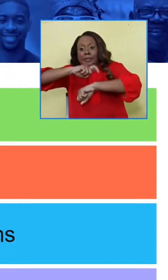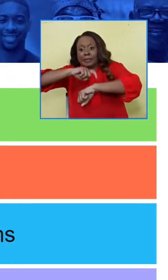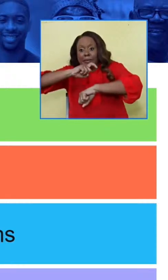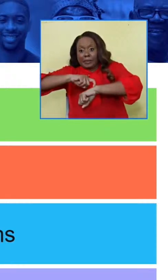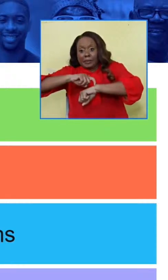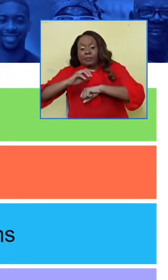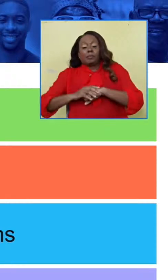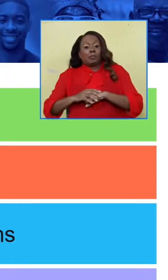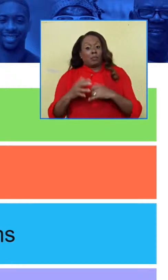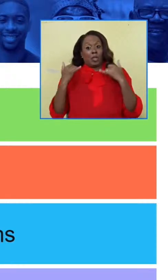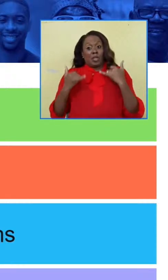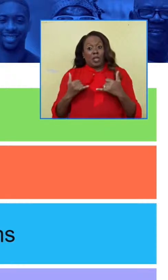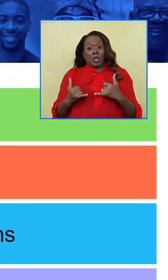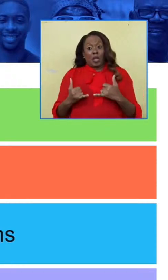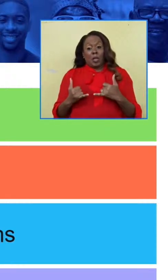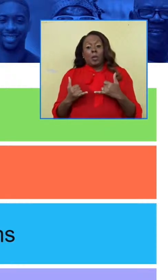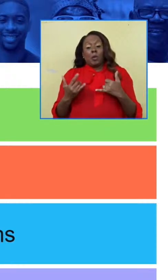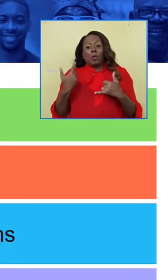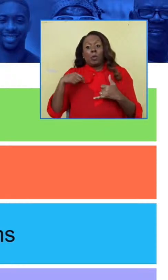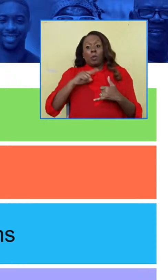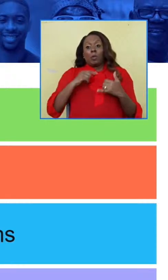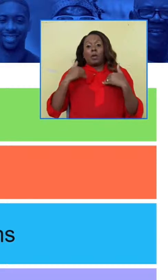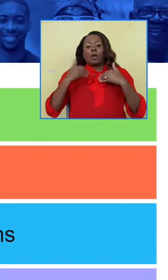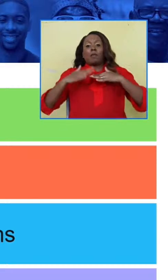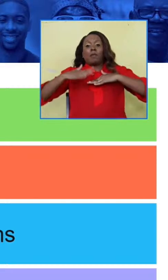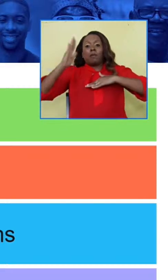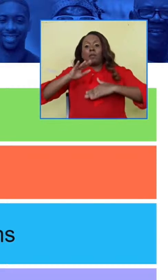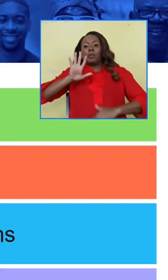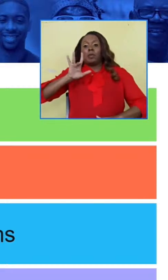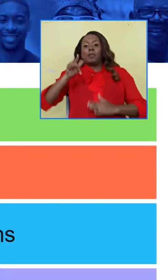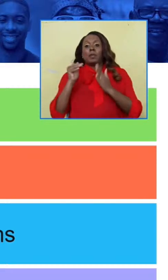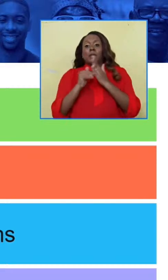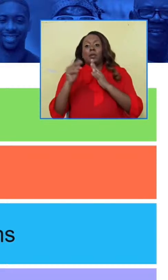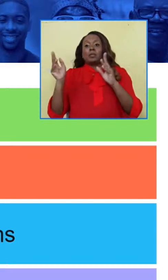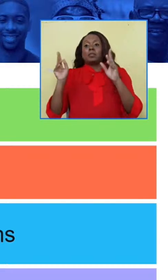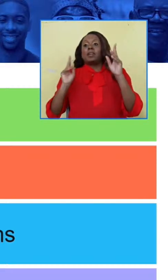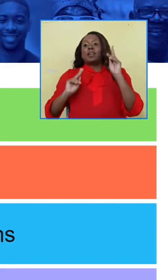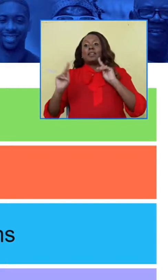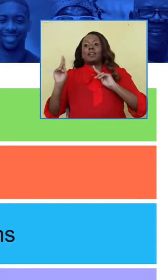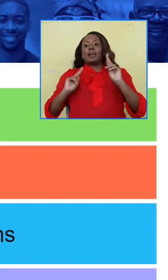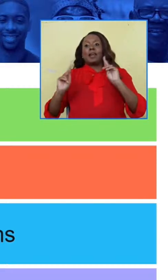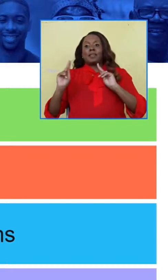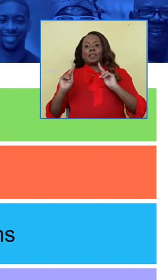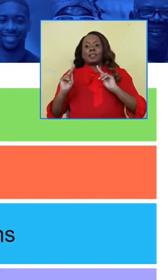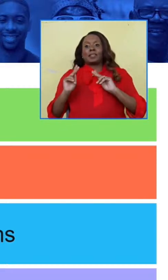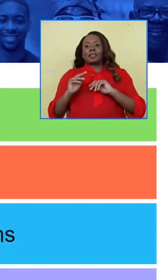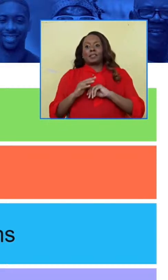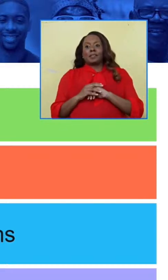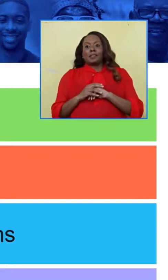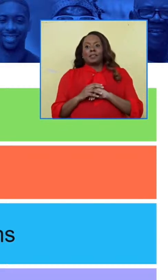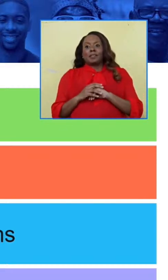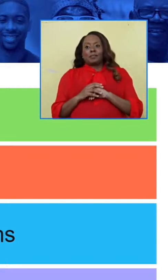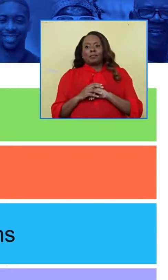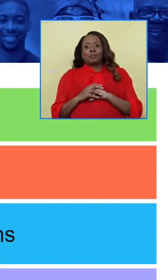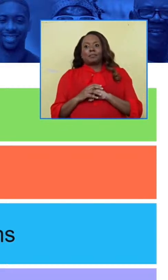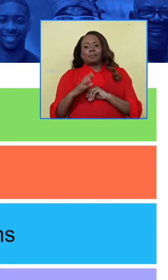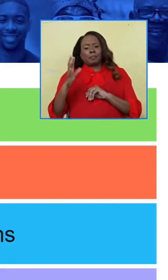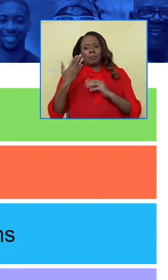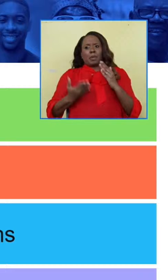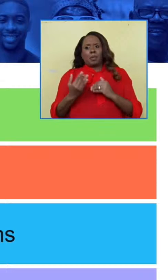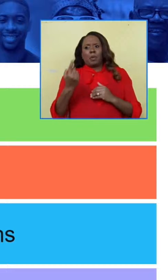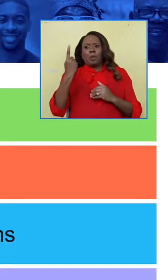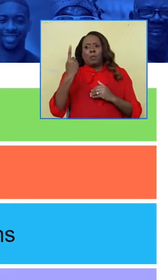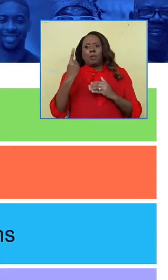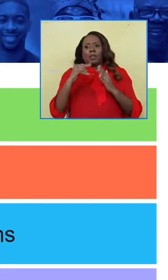think about where we are today, we have over 25,000 people who are self-employed in the formal sector. There might have been 1,000